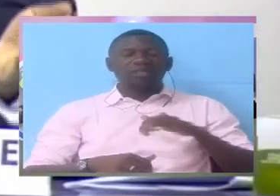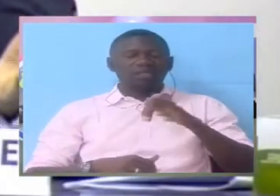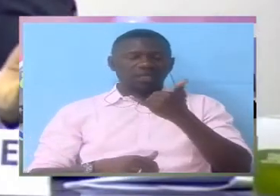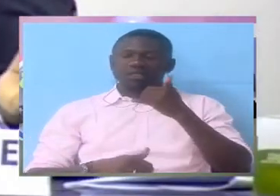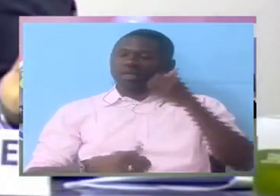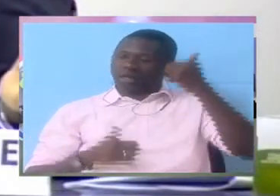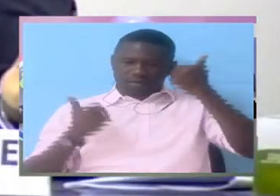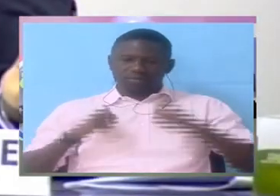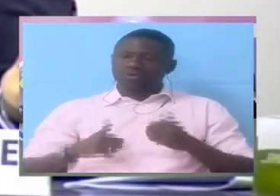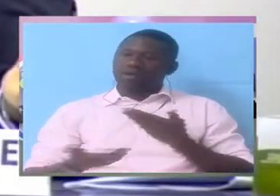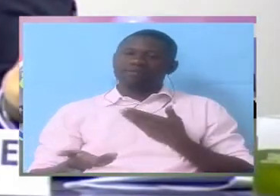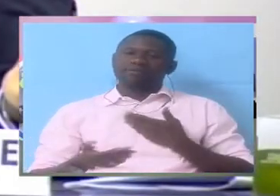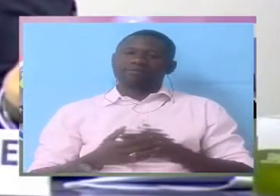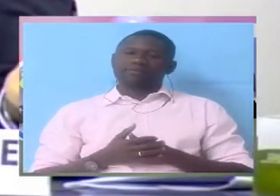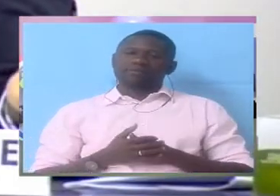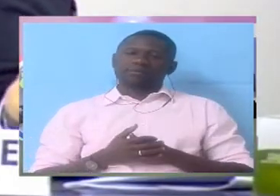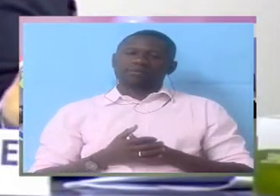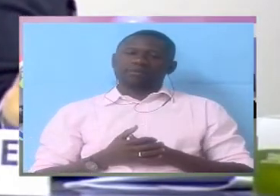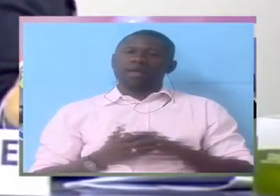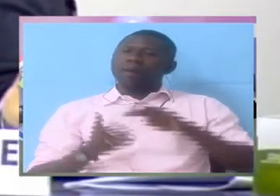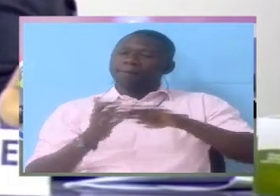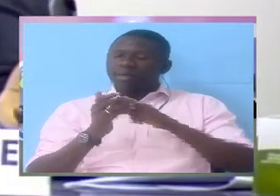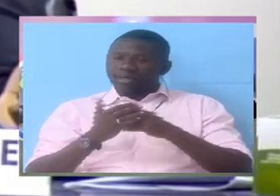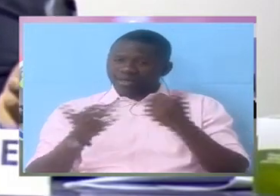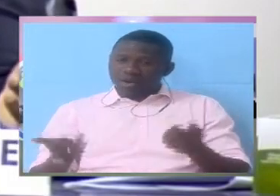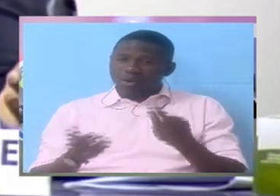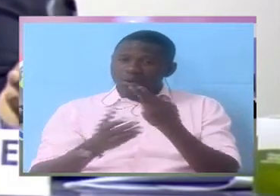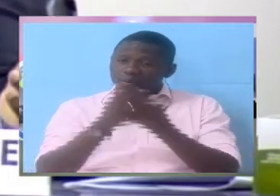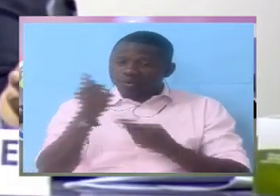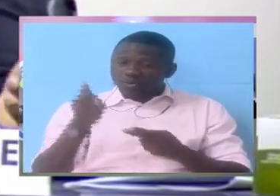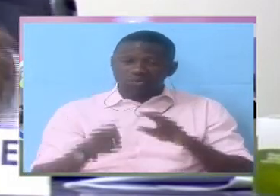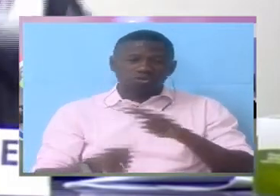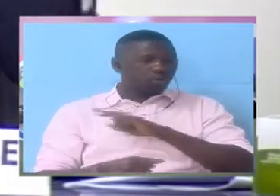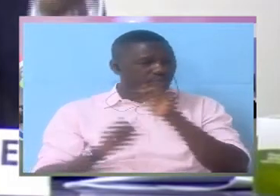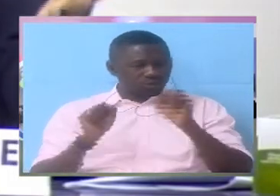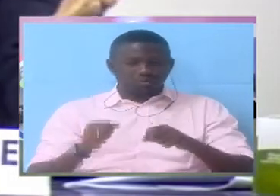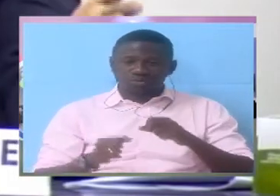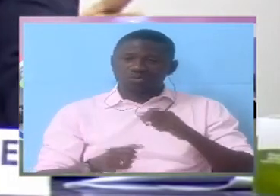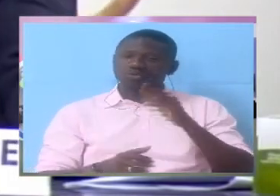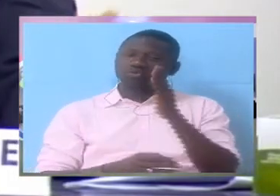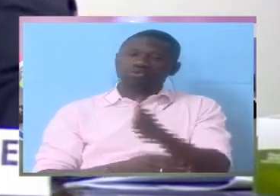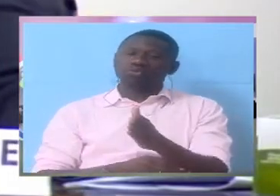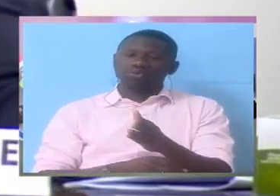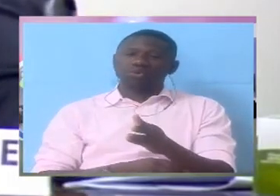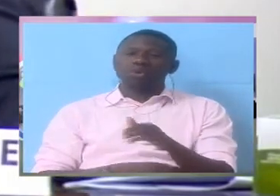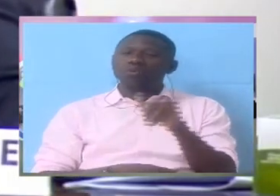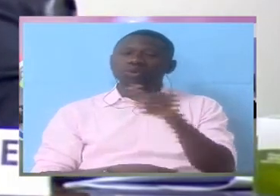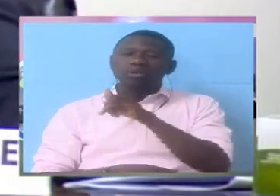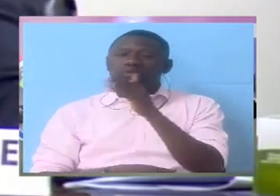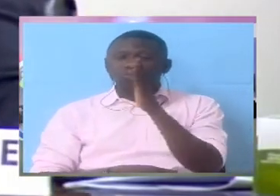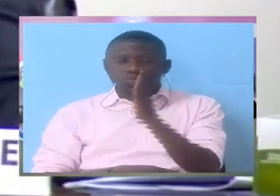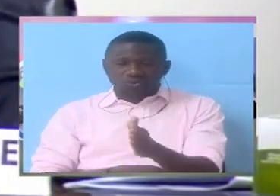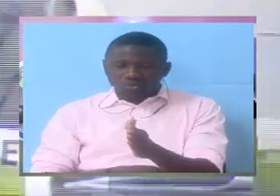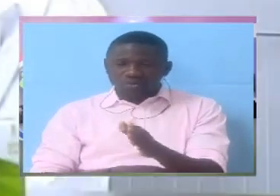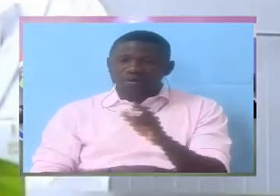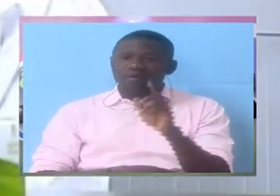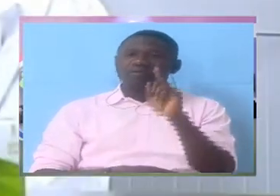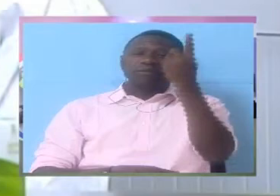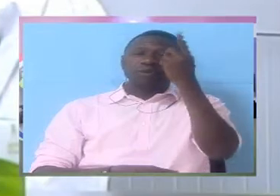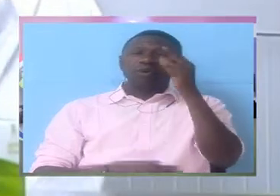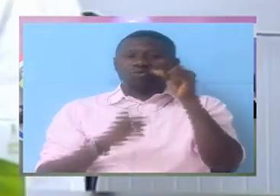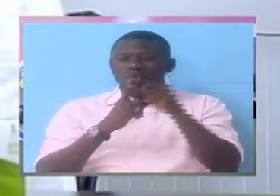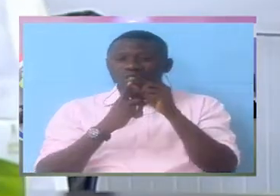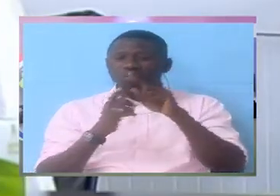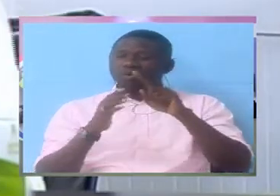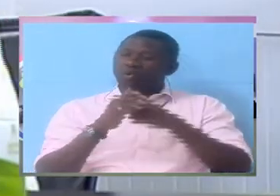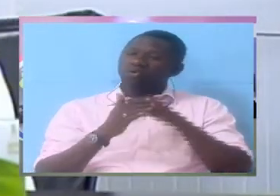Both cannot be true. Which is the truth? The first one or the last one? See,